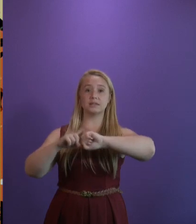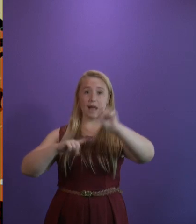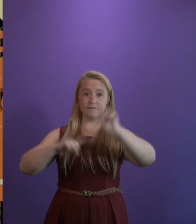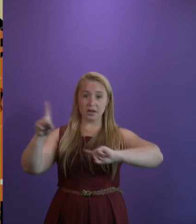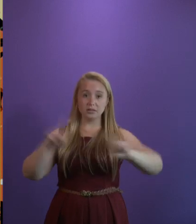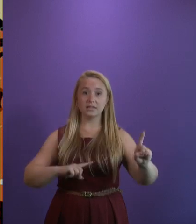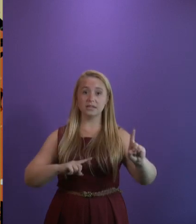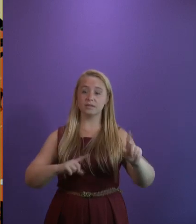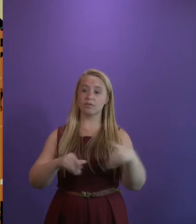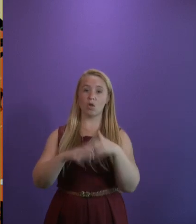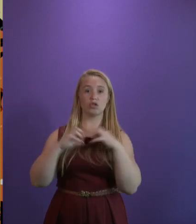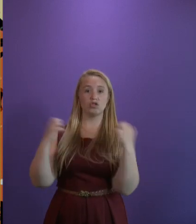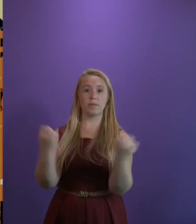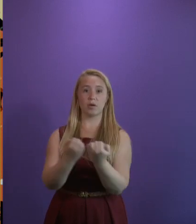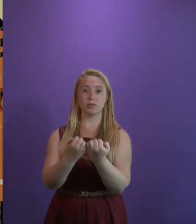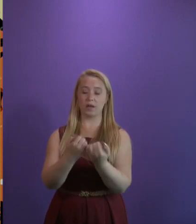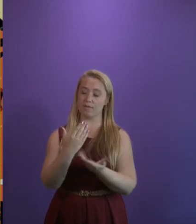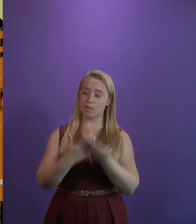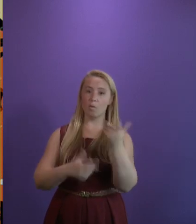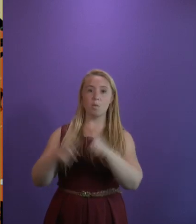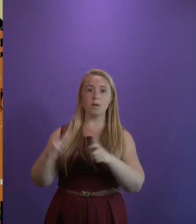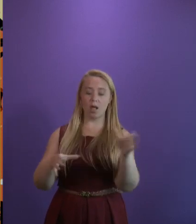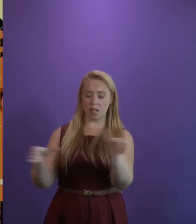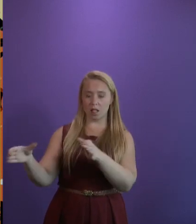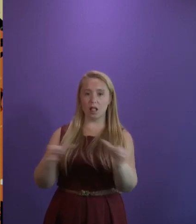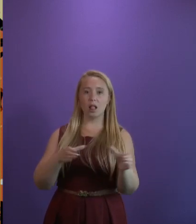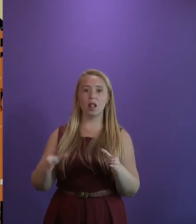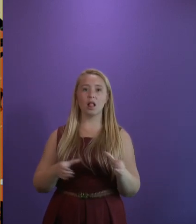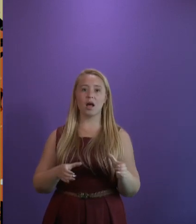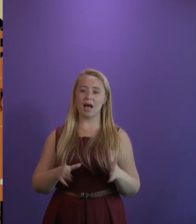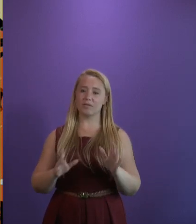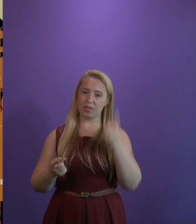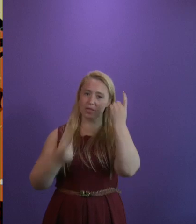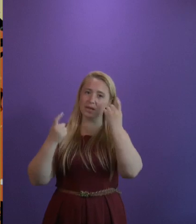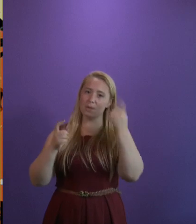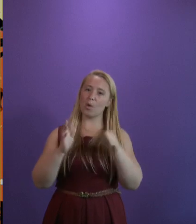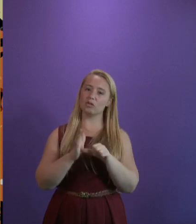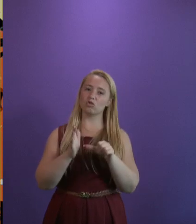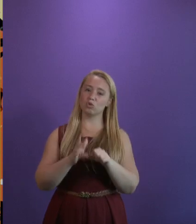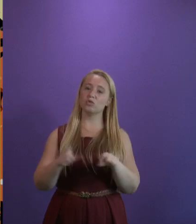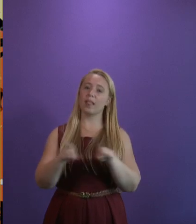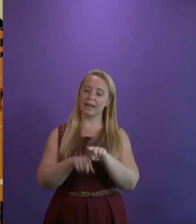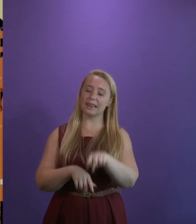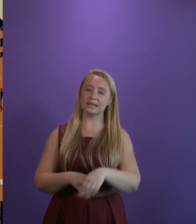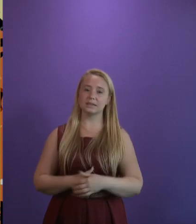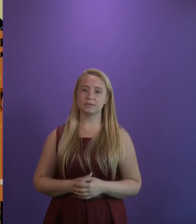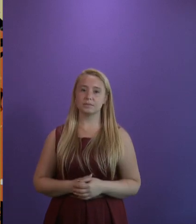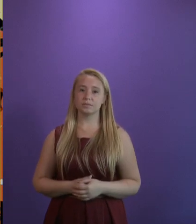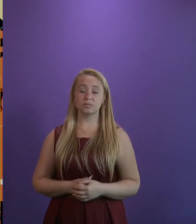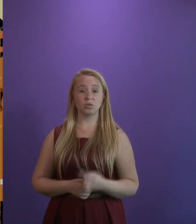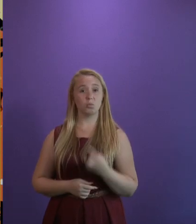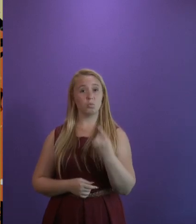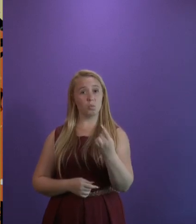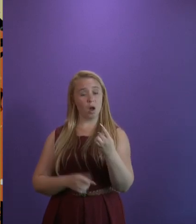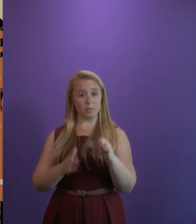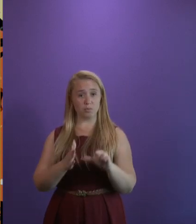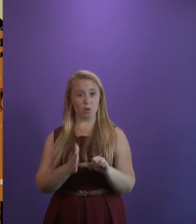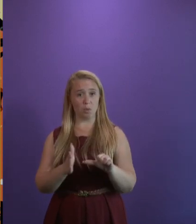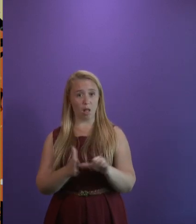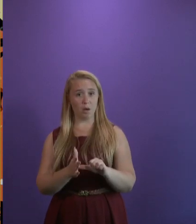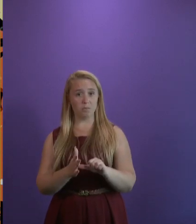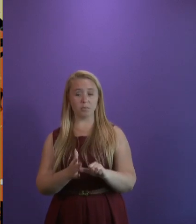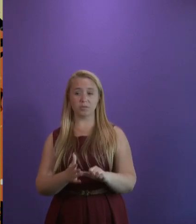more diverse and more people able to stand, we need to think carefully about issues like that. And I think a part of the problem is letting people